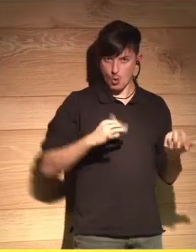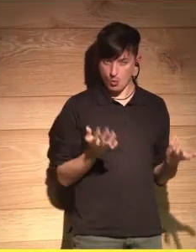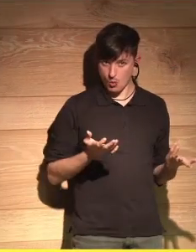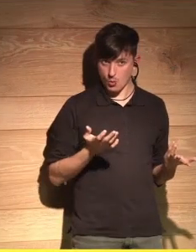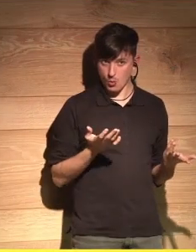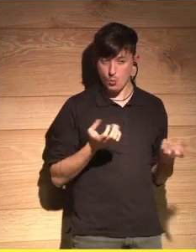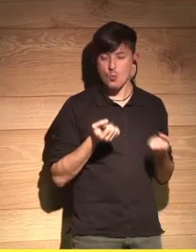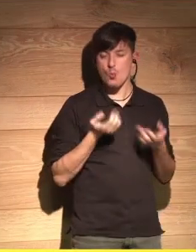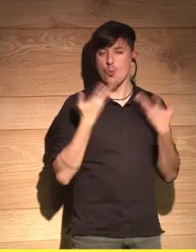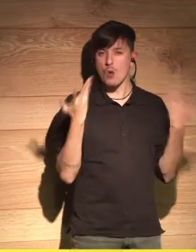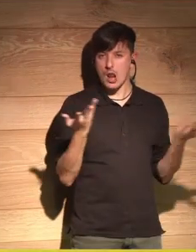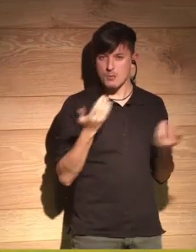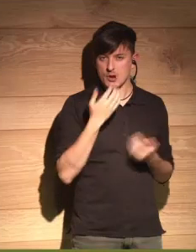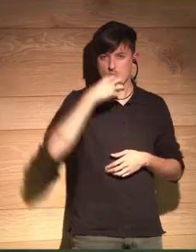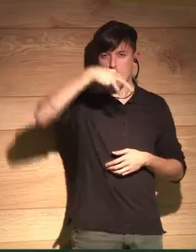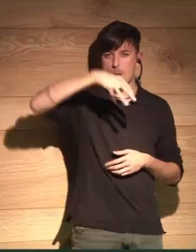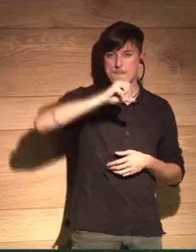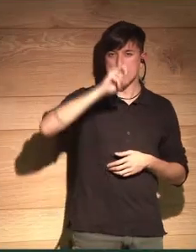little video.